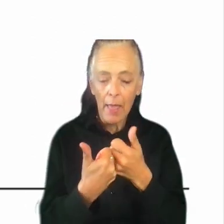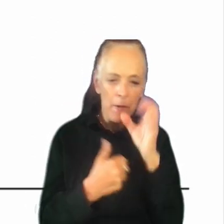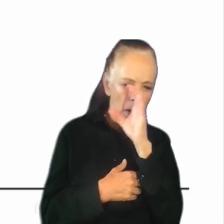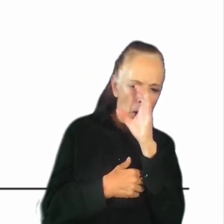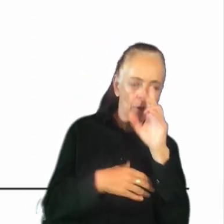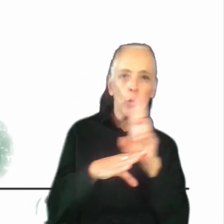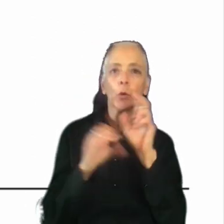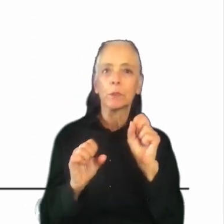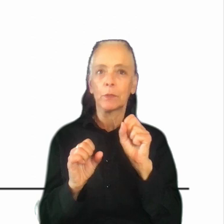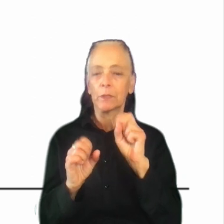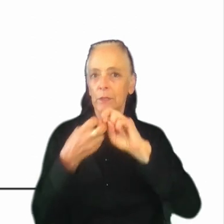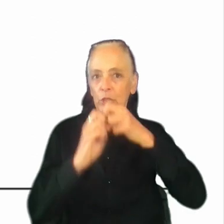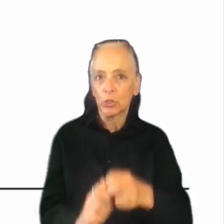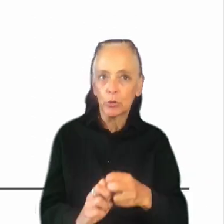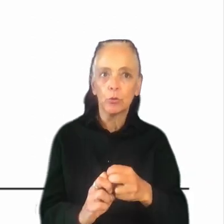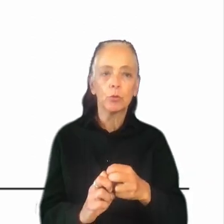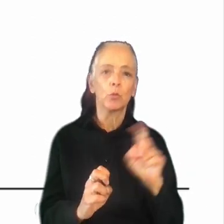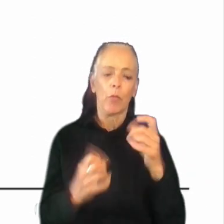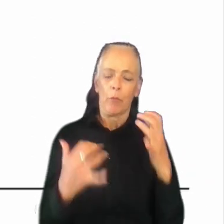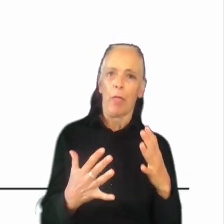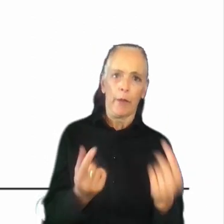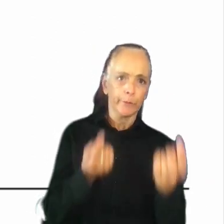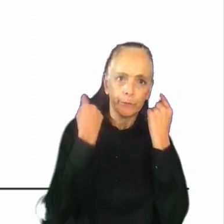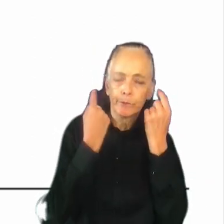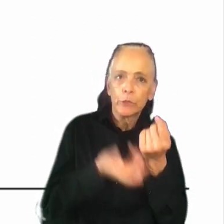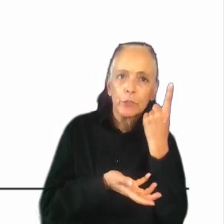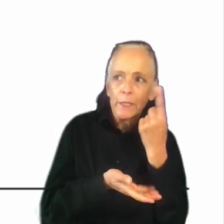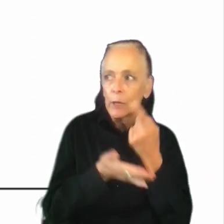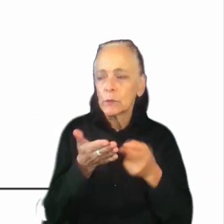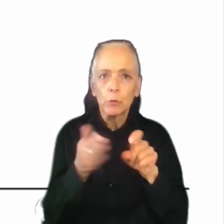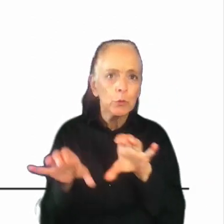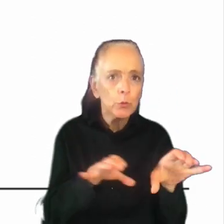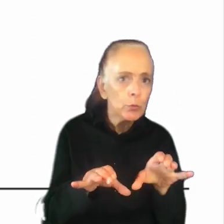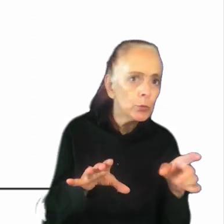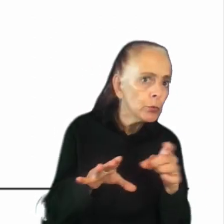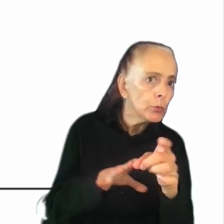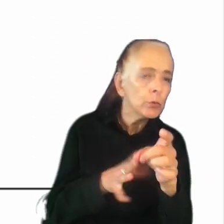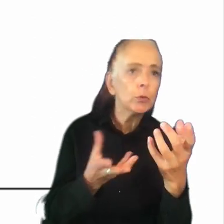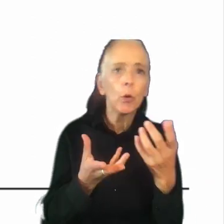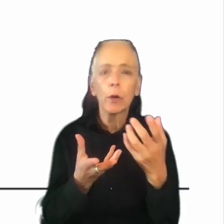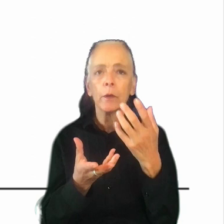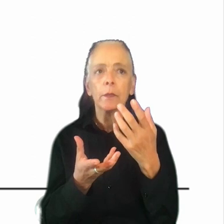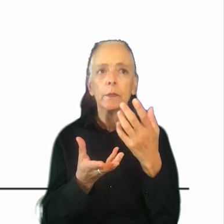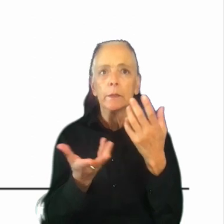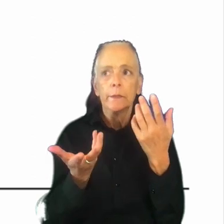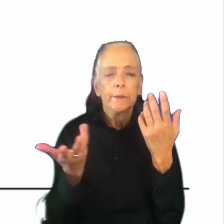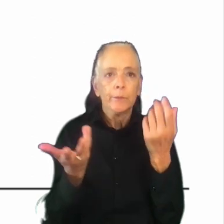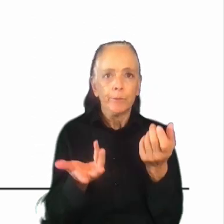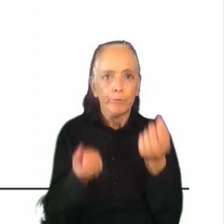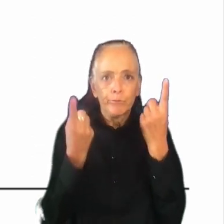usability issues places where the player doesn't understand where they're meant to go or might not understand what they're meant to